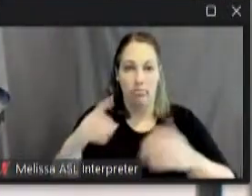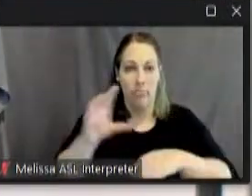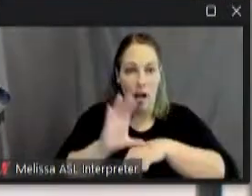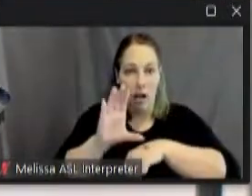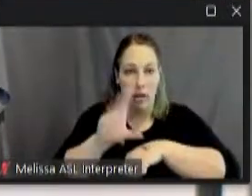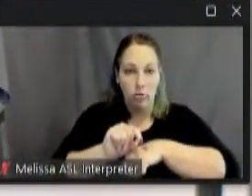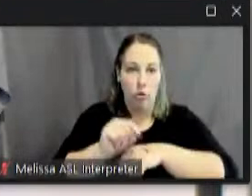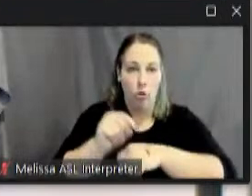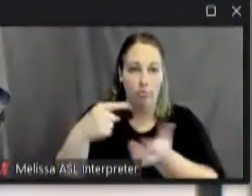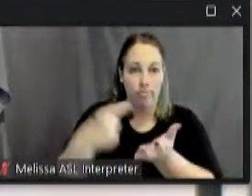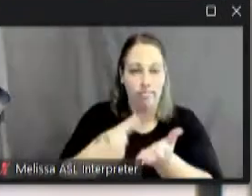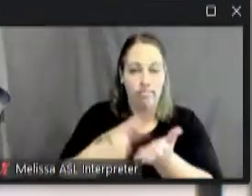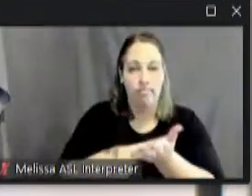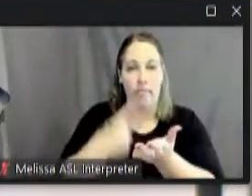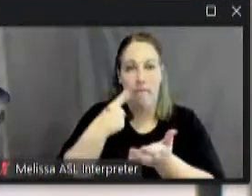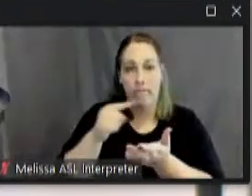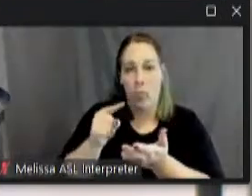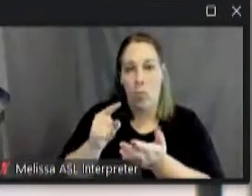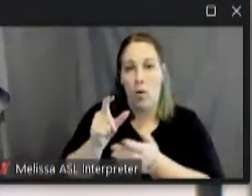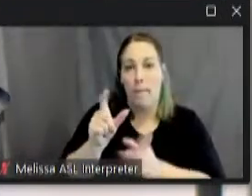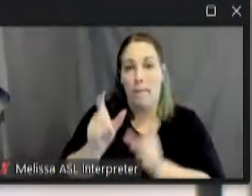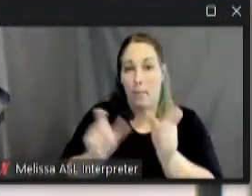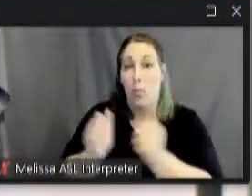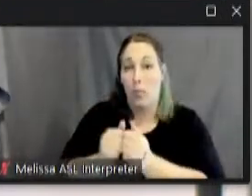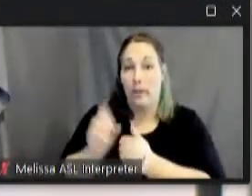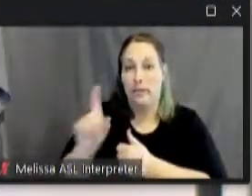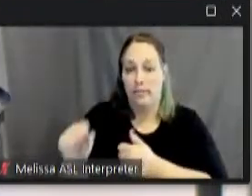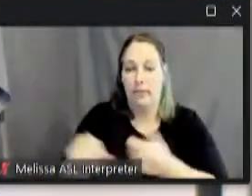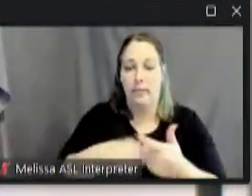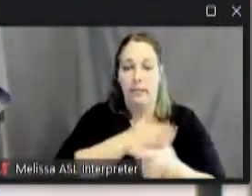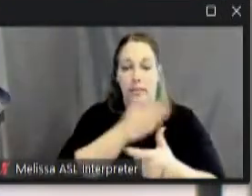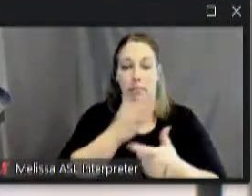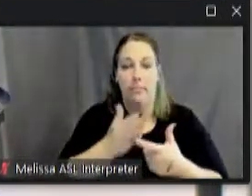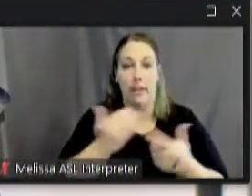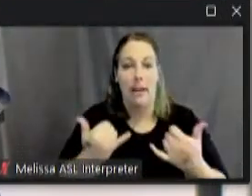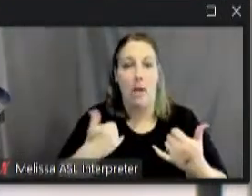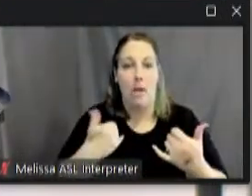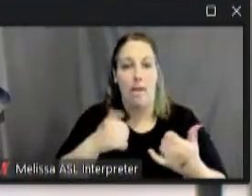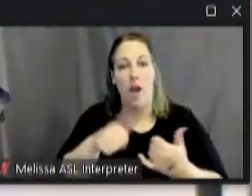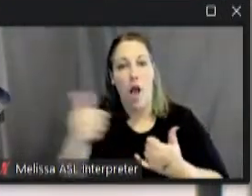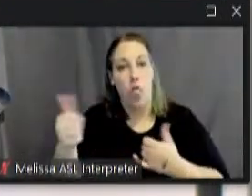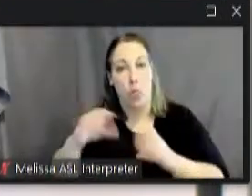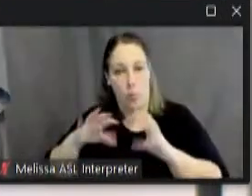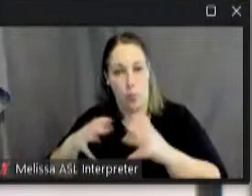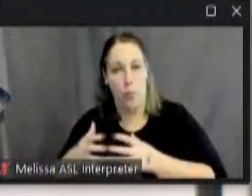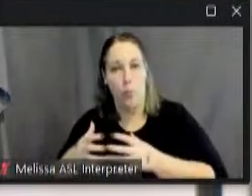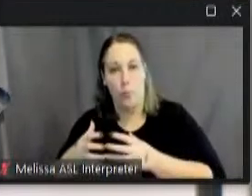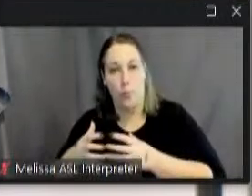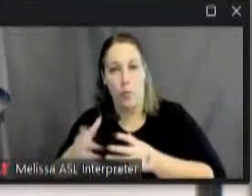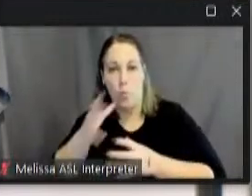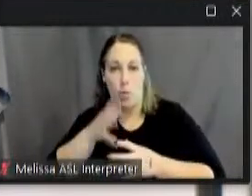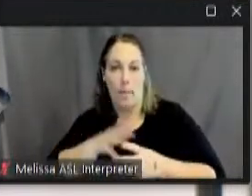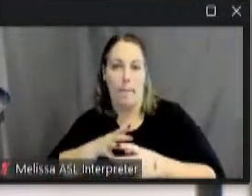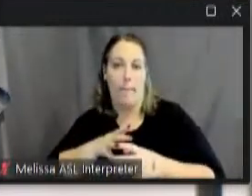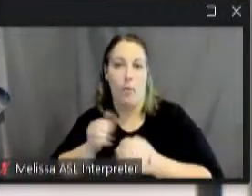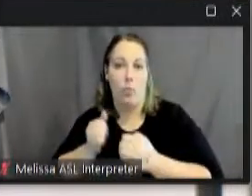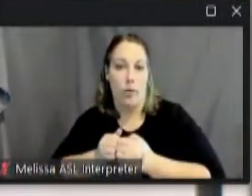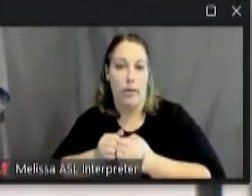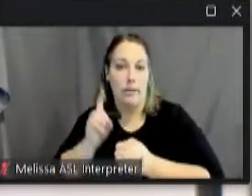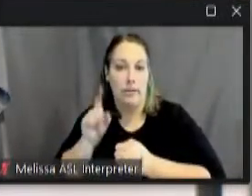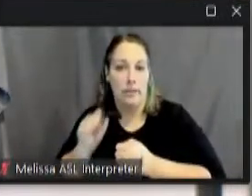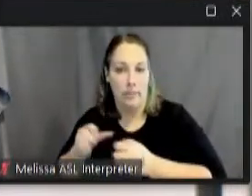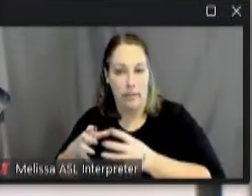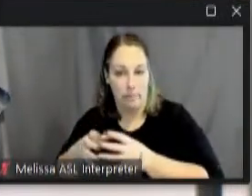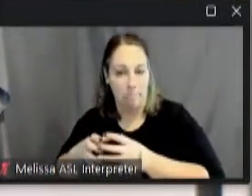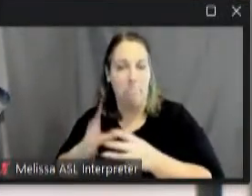with disabilities. Now we have another group of women with disabilities, and they want